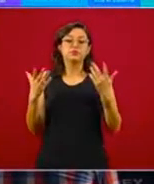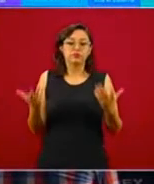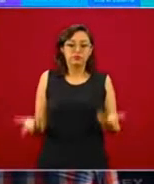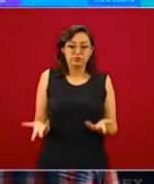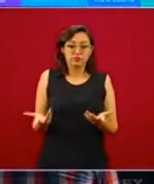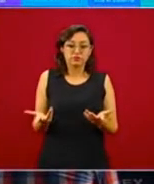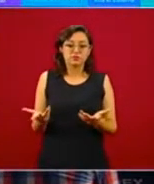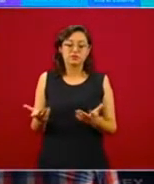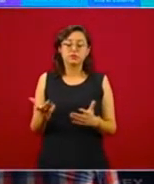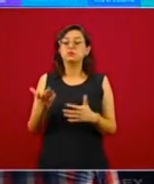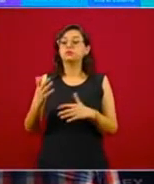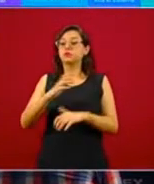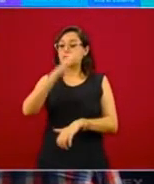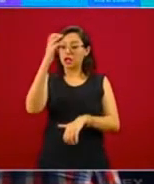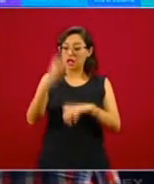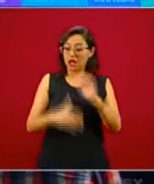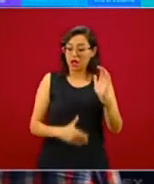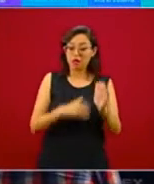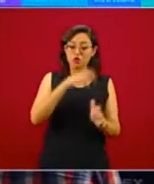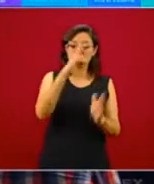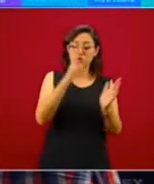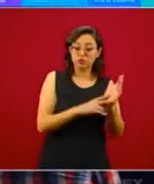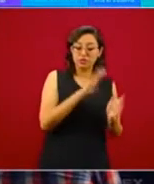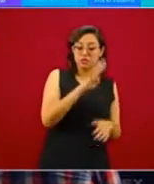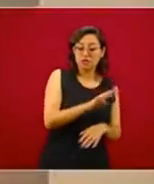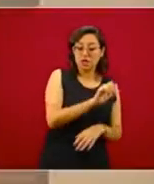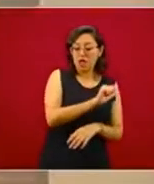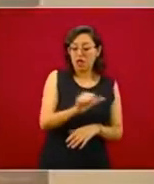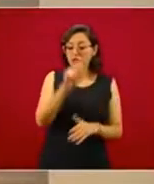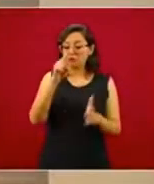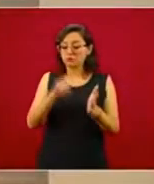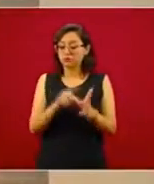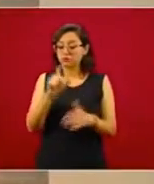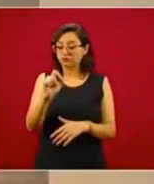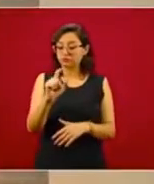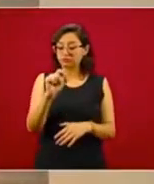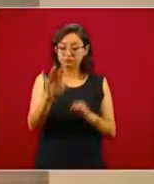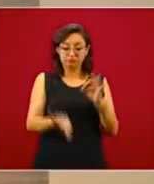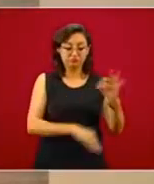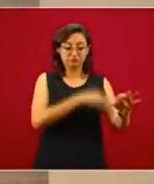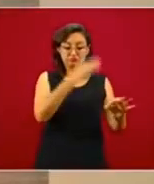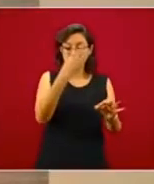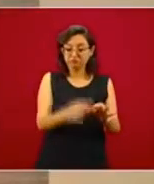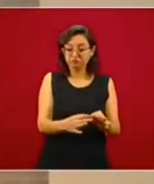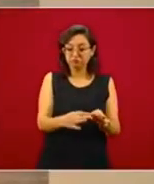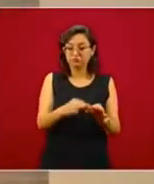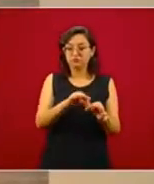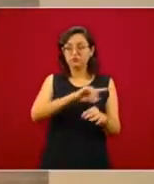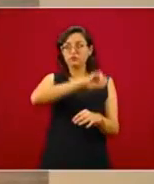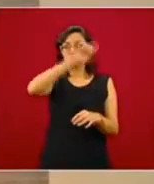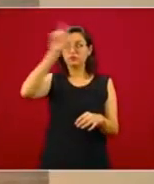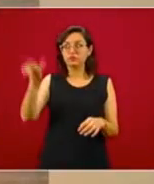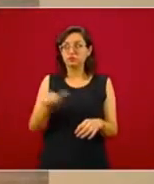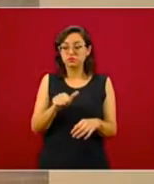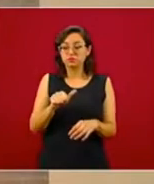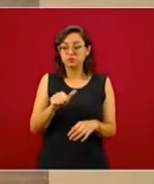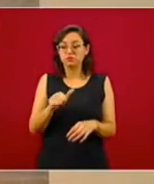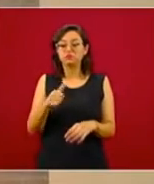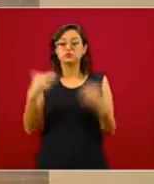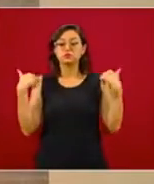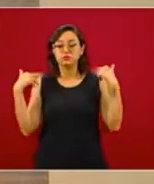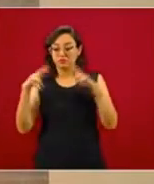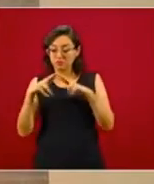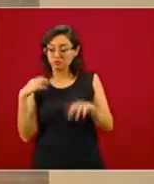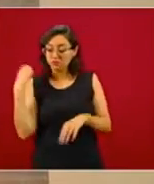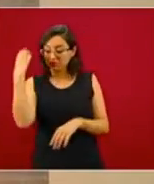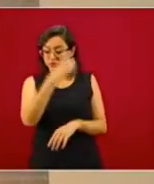many questions around this topic. That's how we are closing the cycle 1920. We will be having an